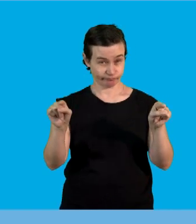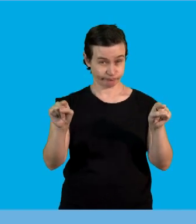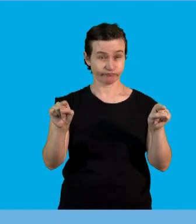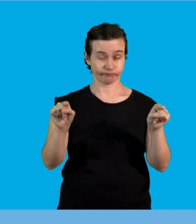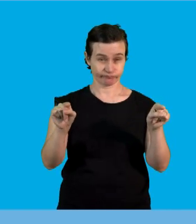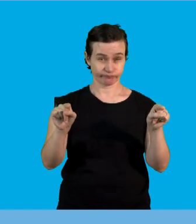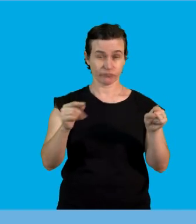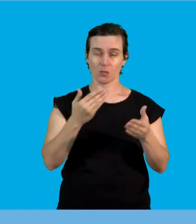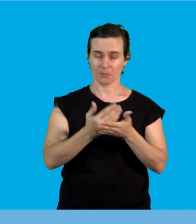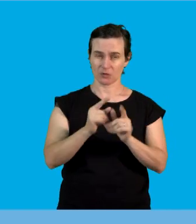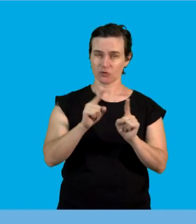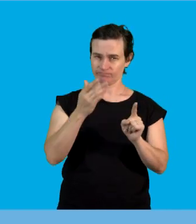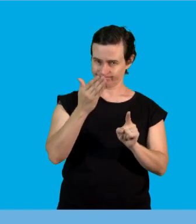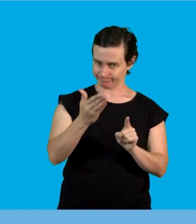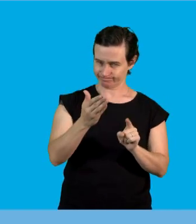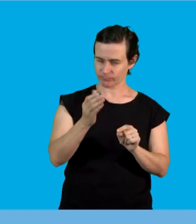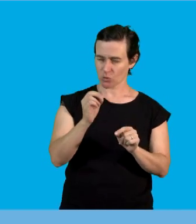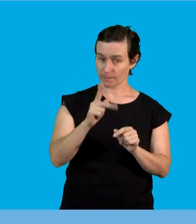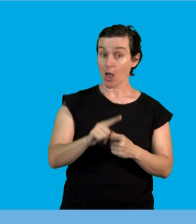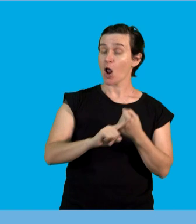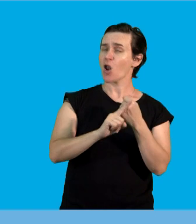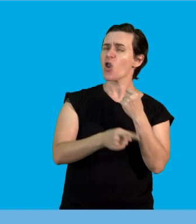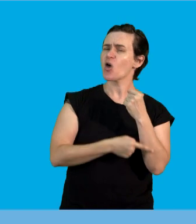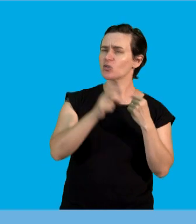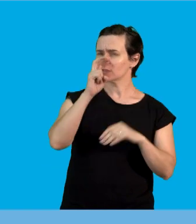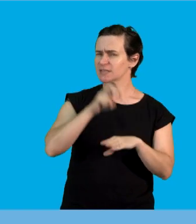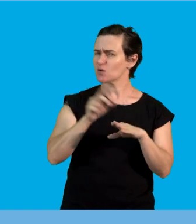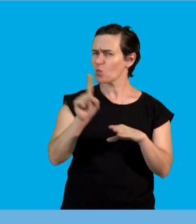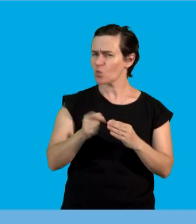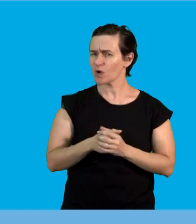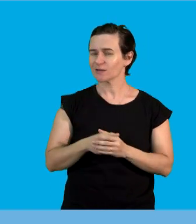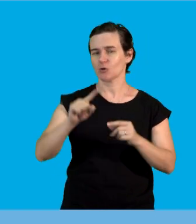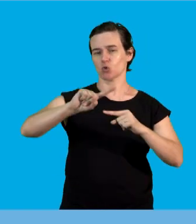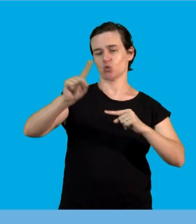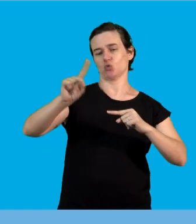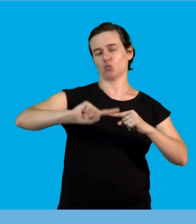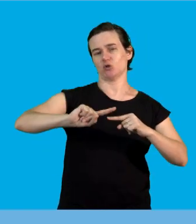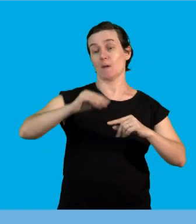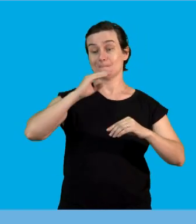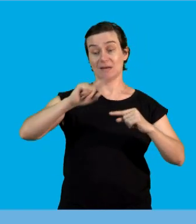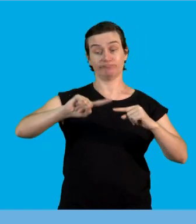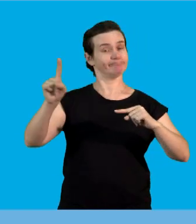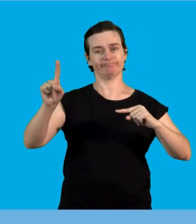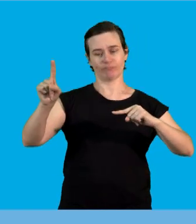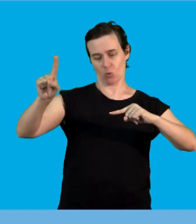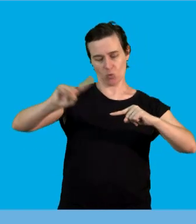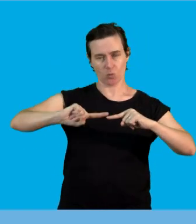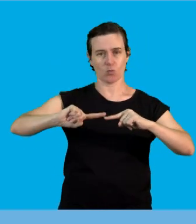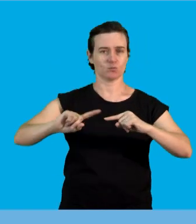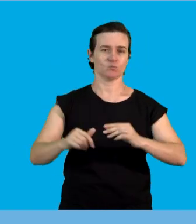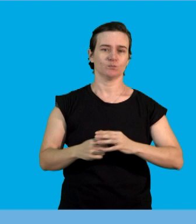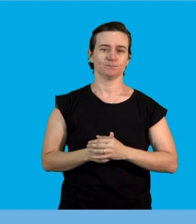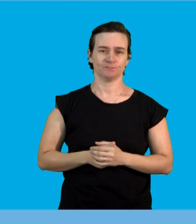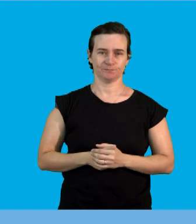cells. So we have our potential difference there. So the last thing now to have is our switch, our closed